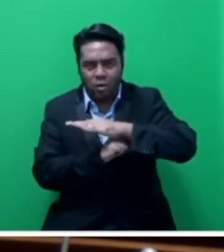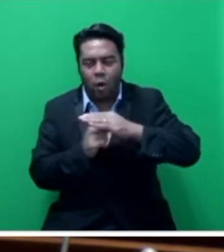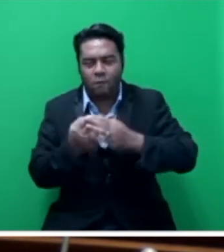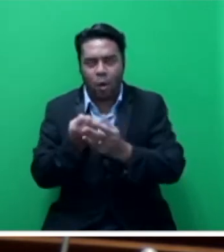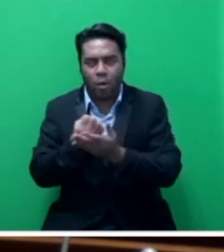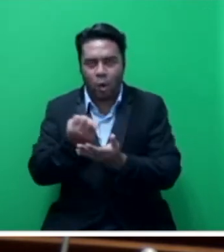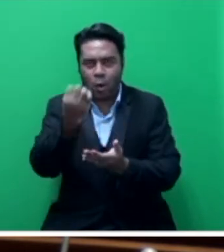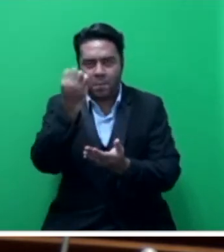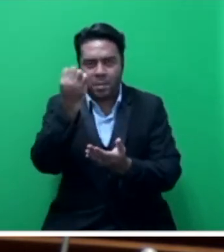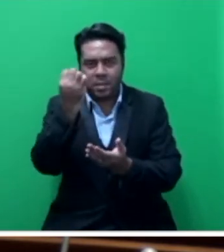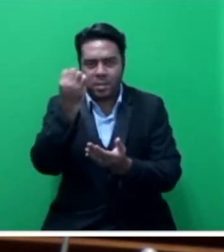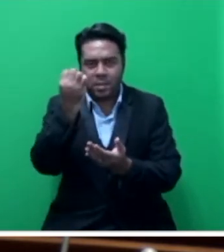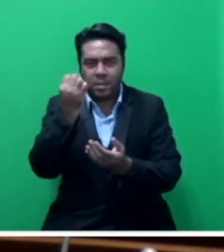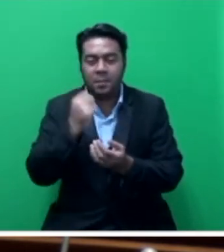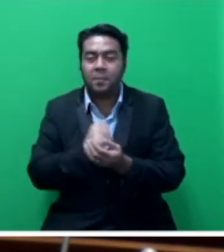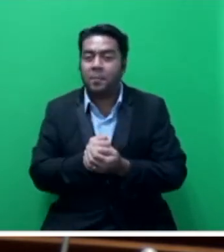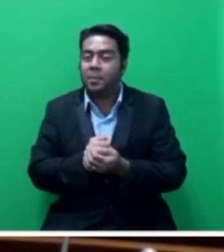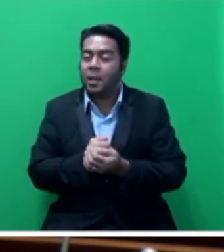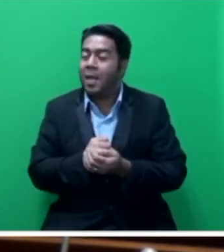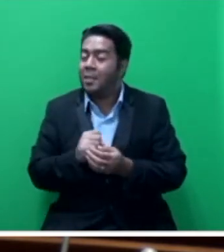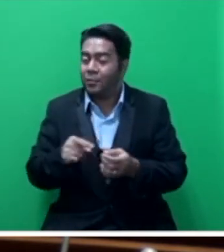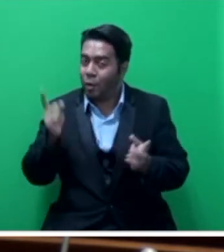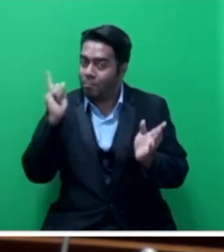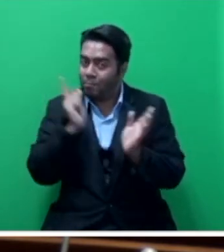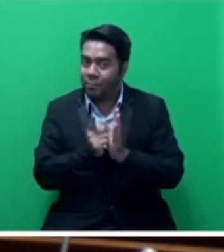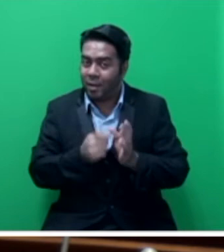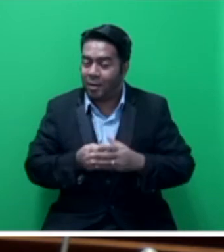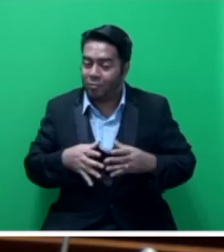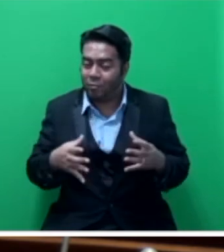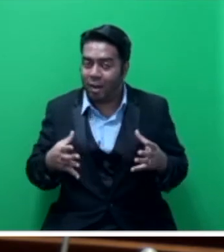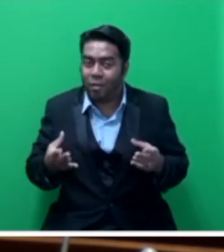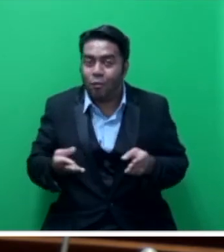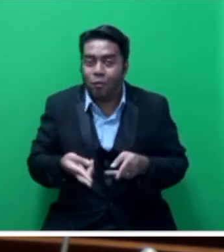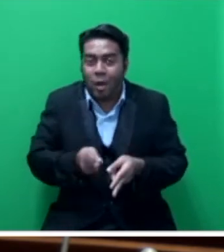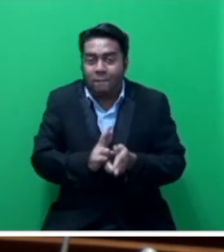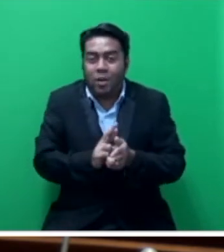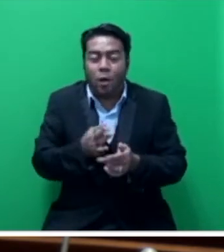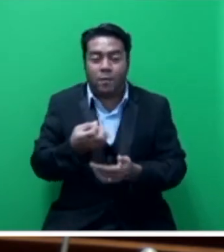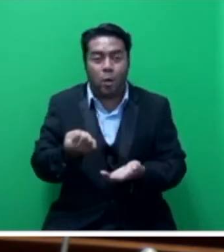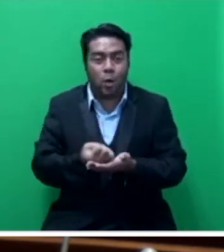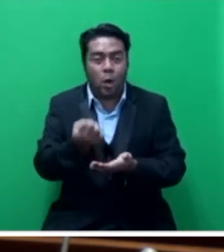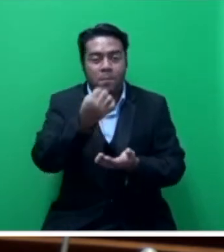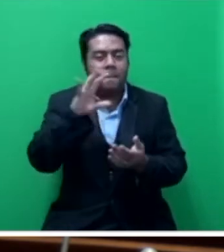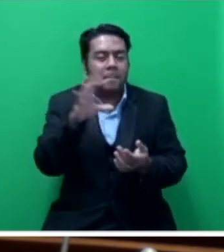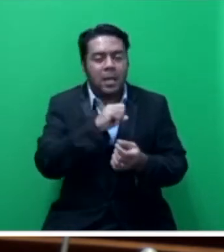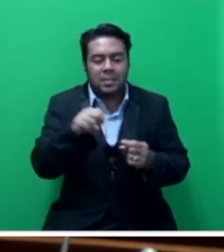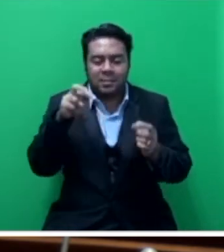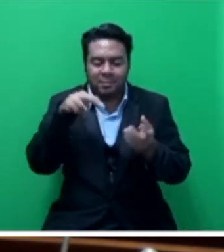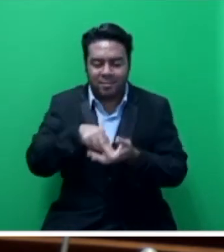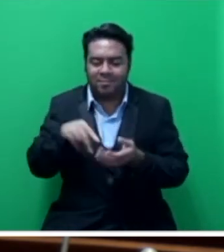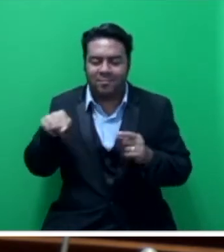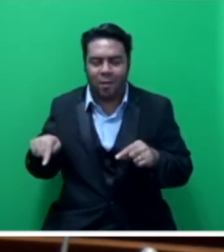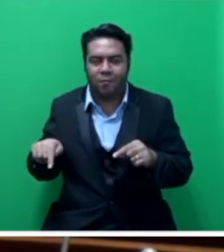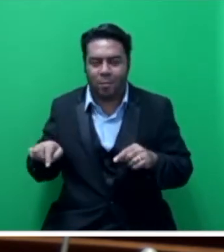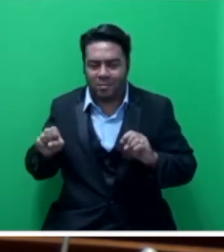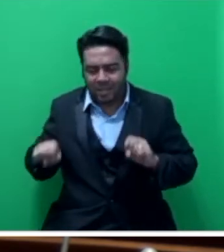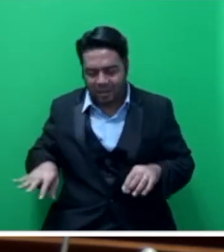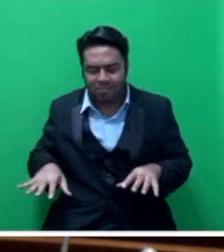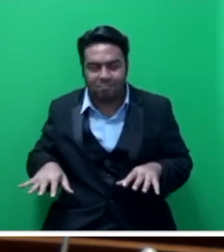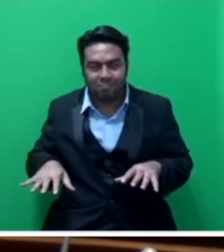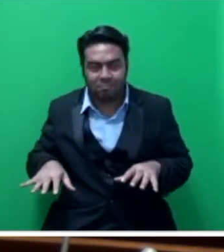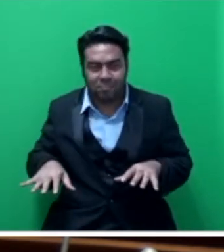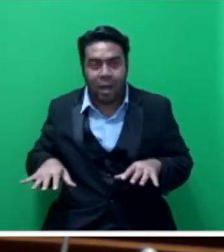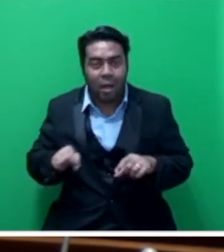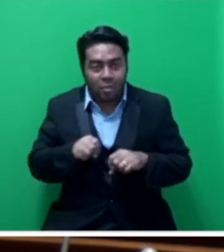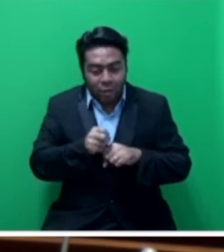economy. Therefore, the accelerated and equitable recovery of the economy must stem from ground up, Mr. Speaker,